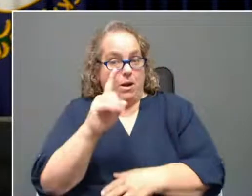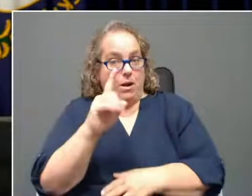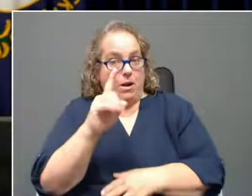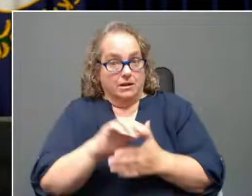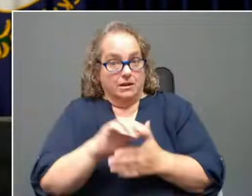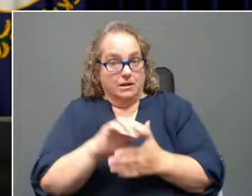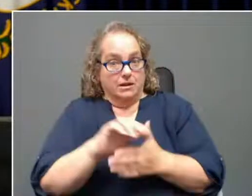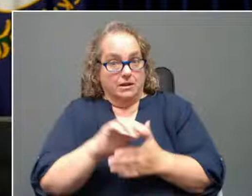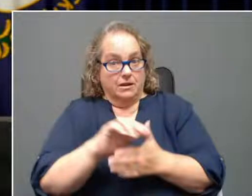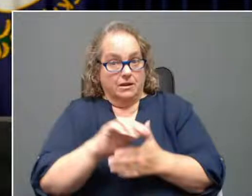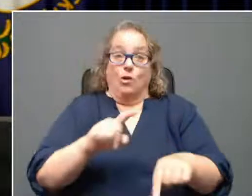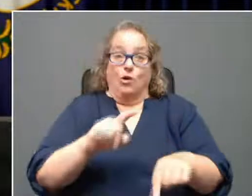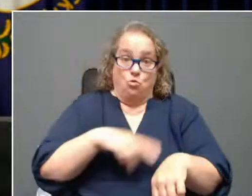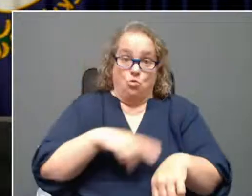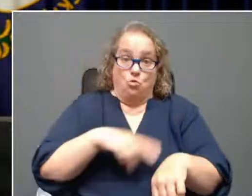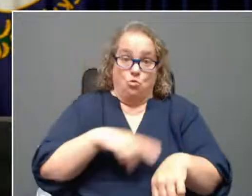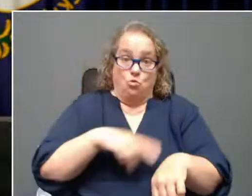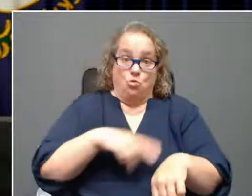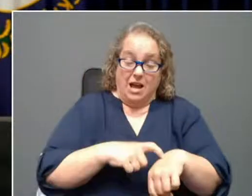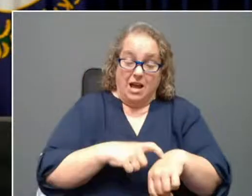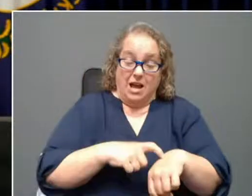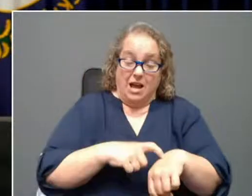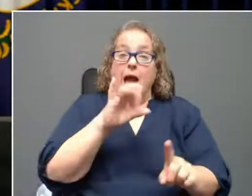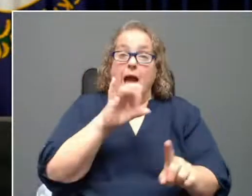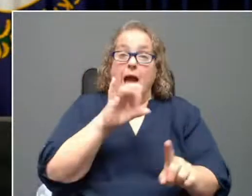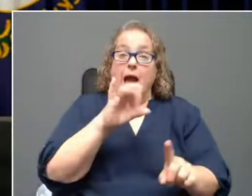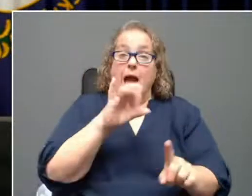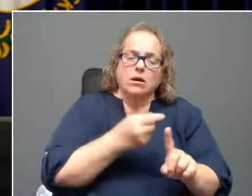Transportation Cabinet awards about 800 to